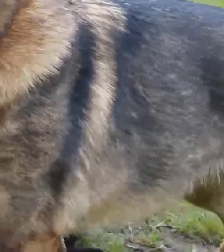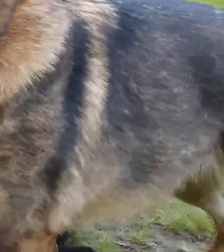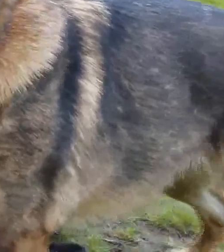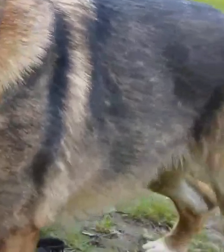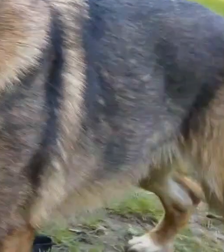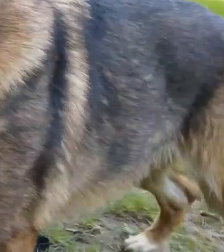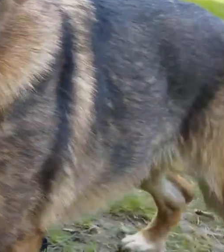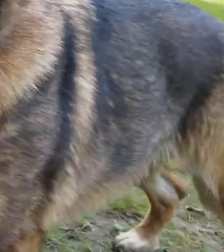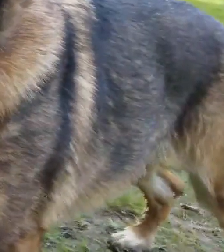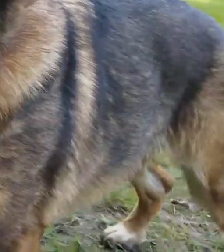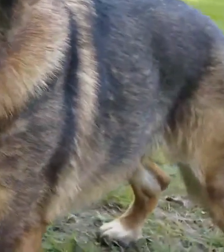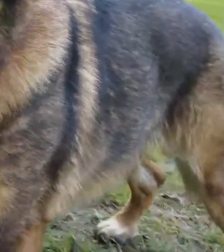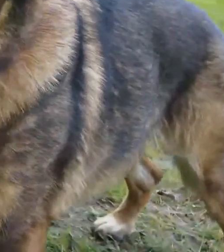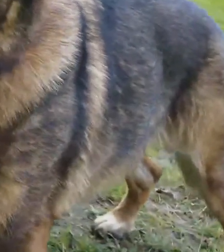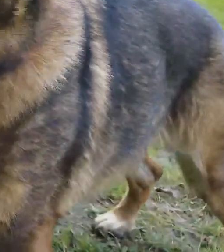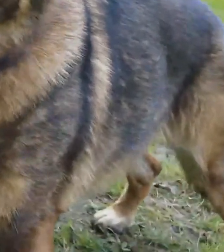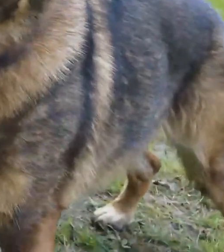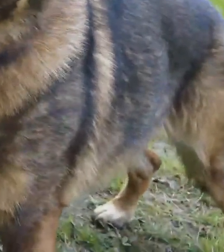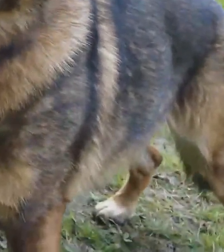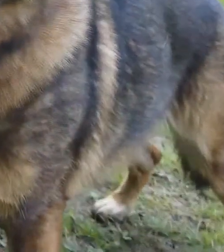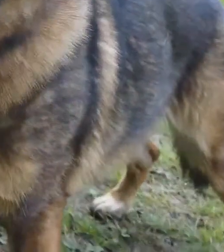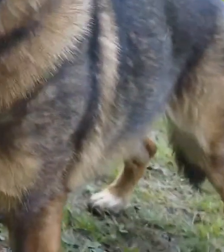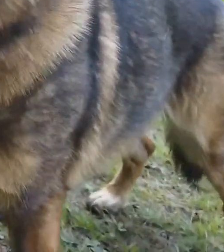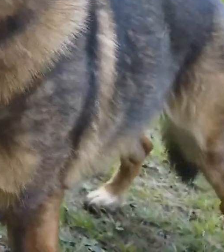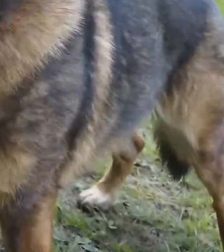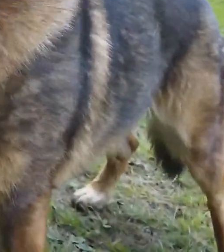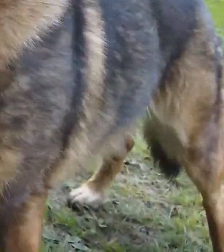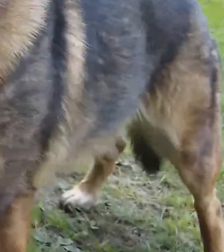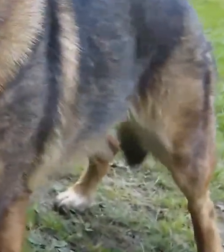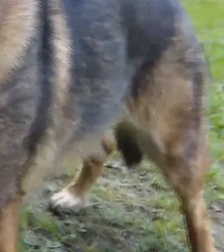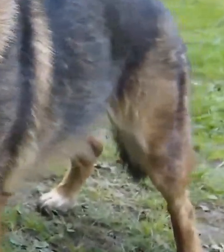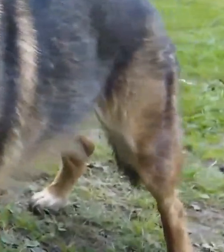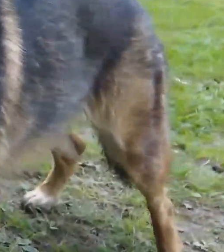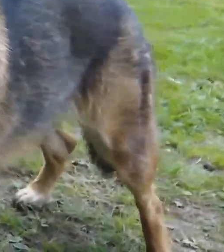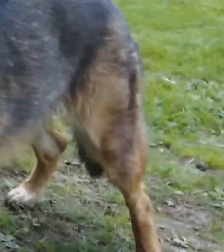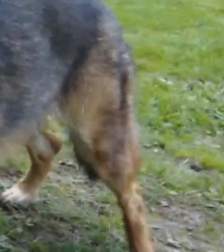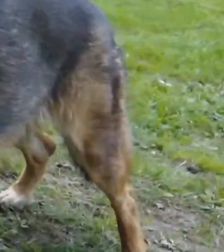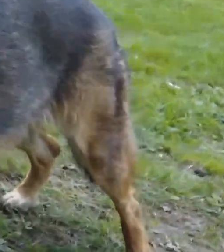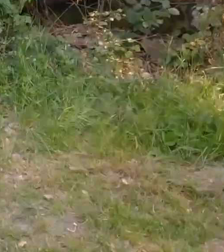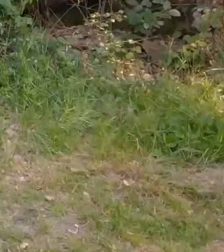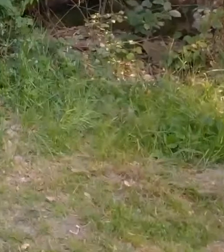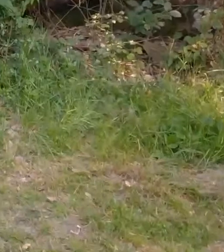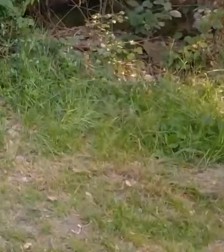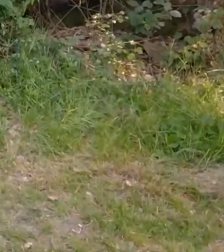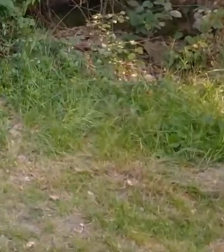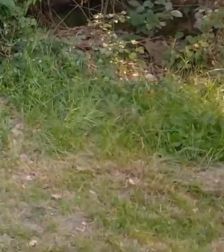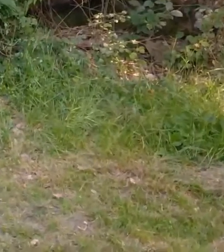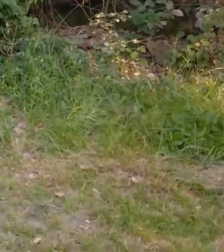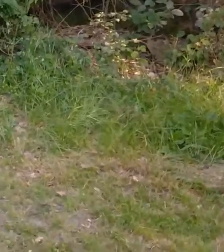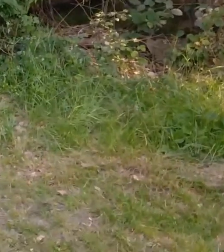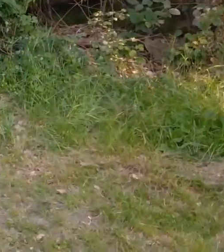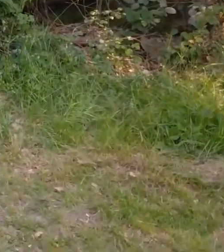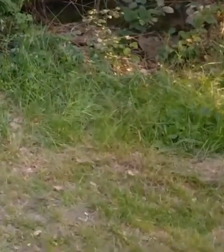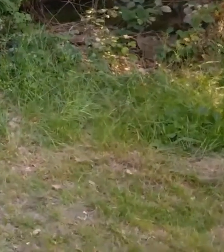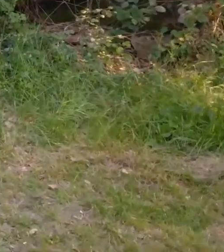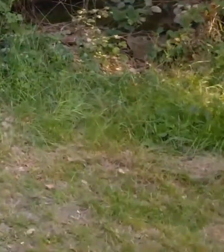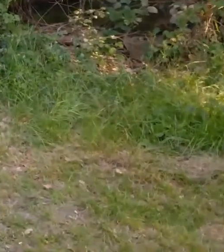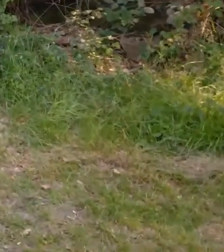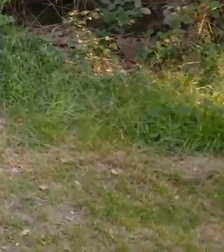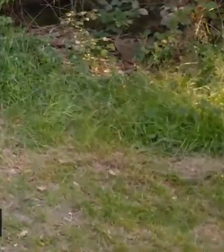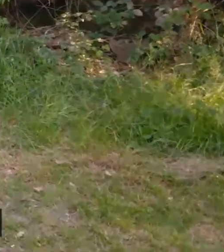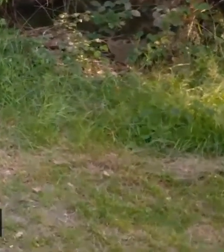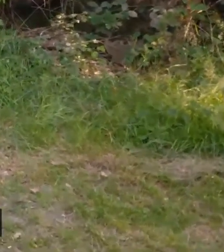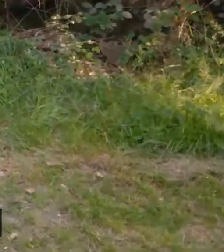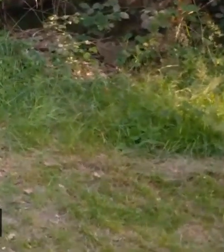Sina's behaviour changes completely. She's like, okay, I'm going into work mode. And it is crazy how they definitely have a rest day